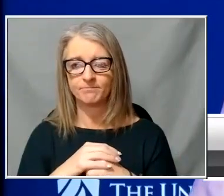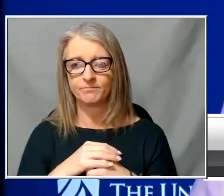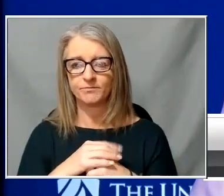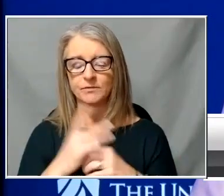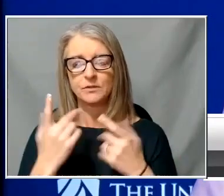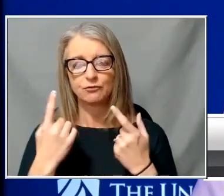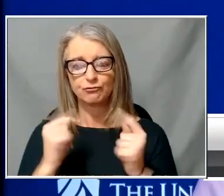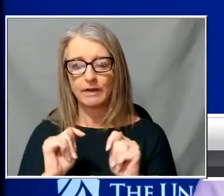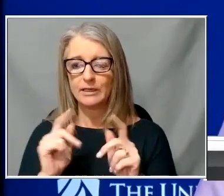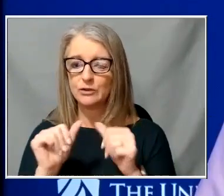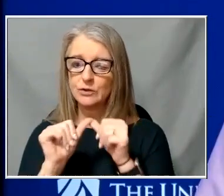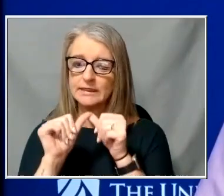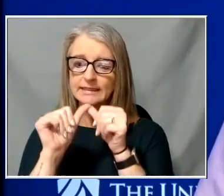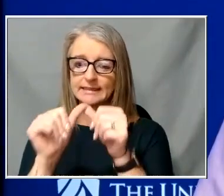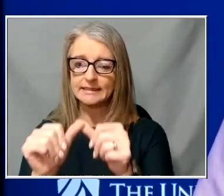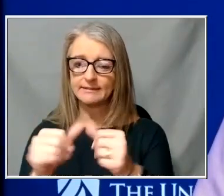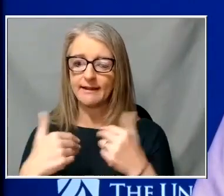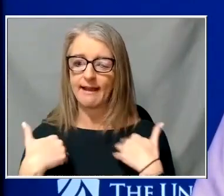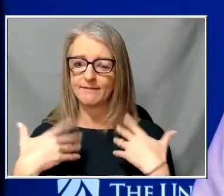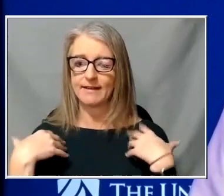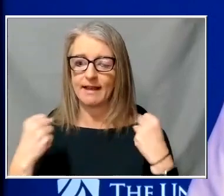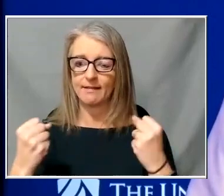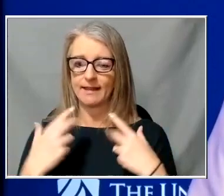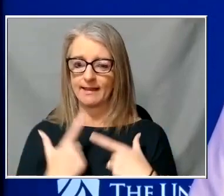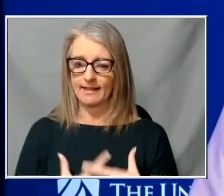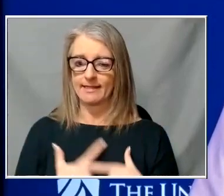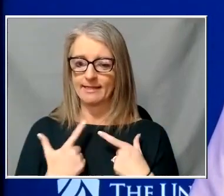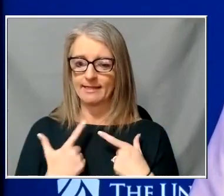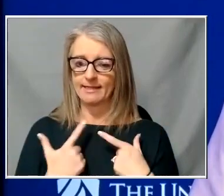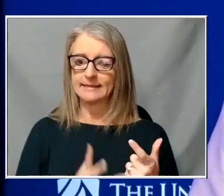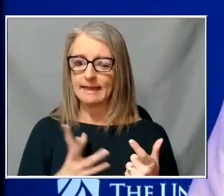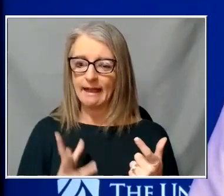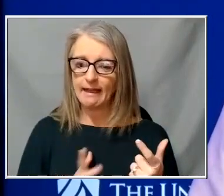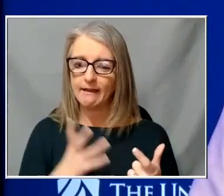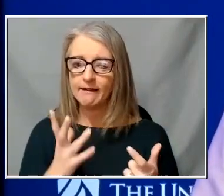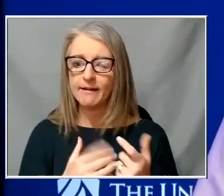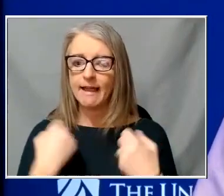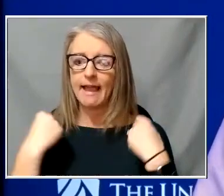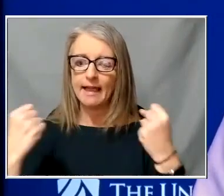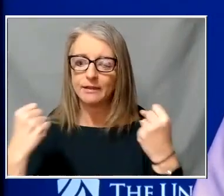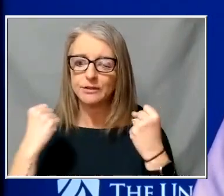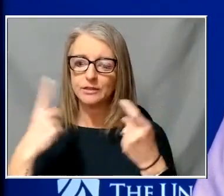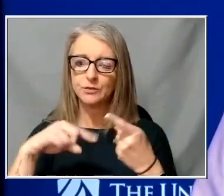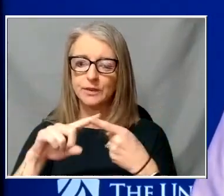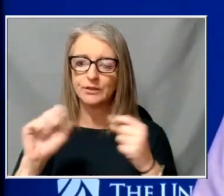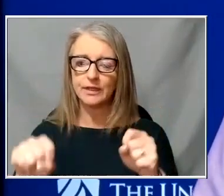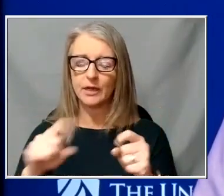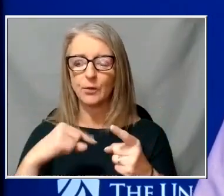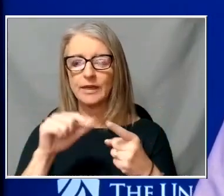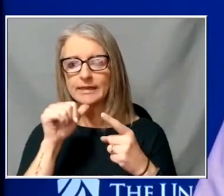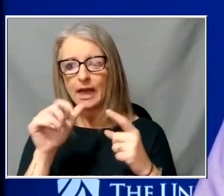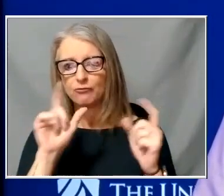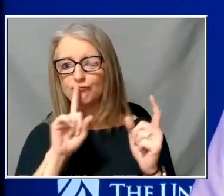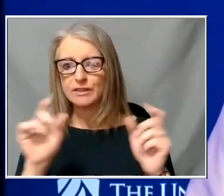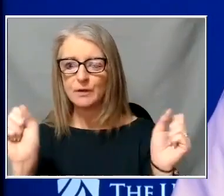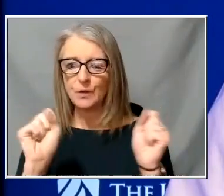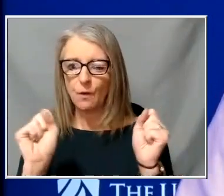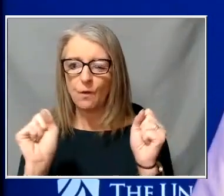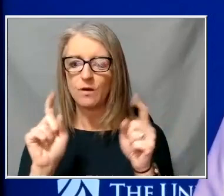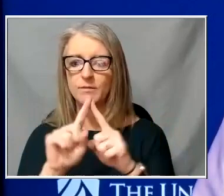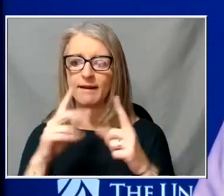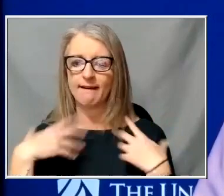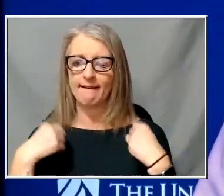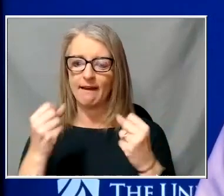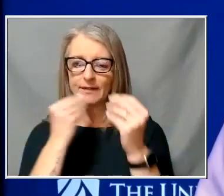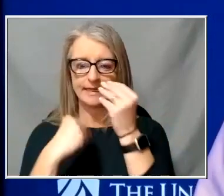just continue to have that healthy lifestyle, get out, exercise when you can, obviously when it's not too cold, but also healthy eating, which